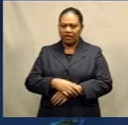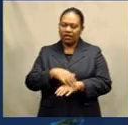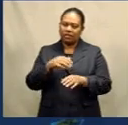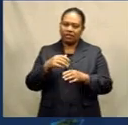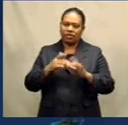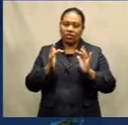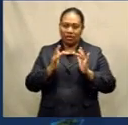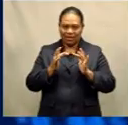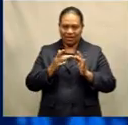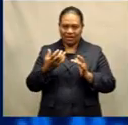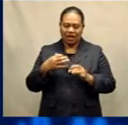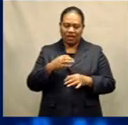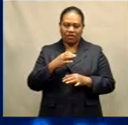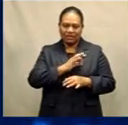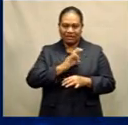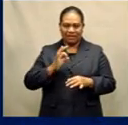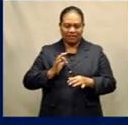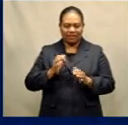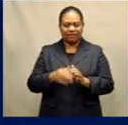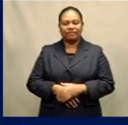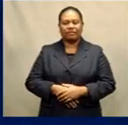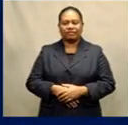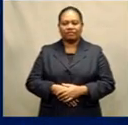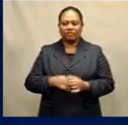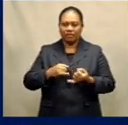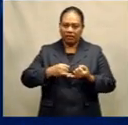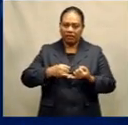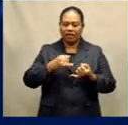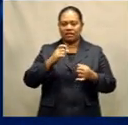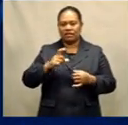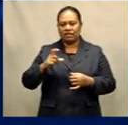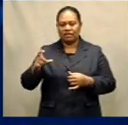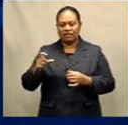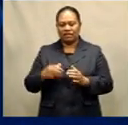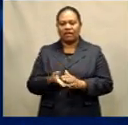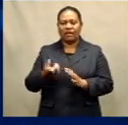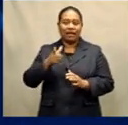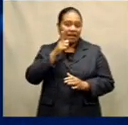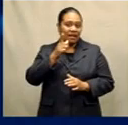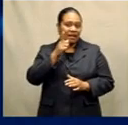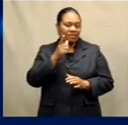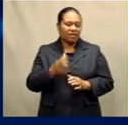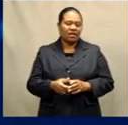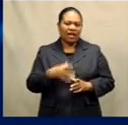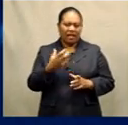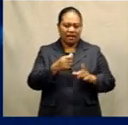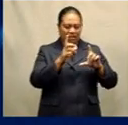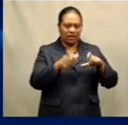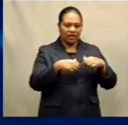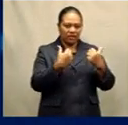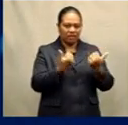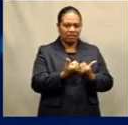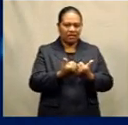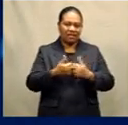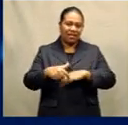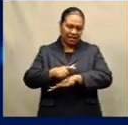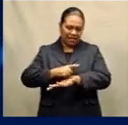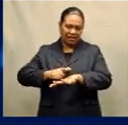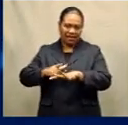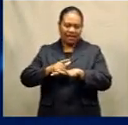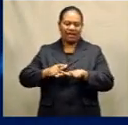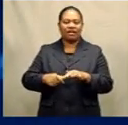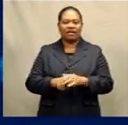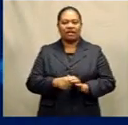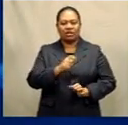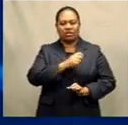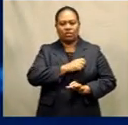see what we can do for you. The Suva City and the Lami Town Council have entered into an agreement with the Itoke Lands Trust Board. The